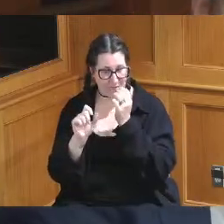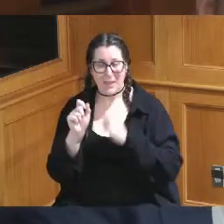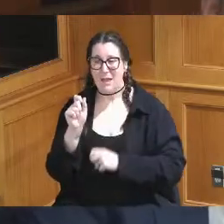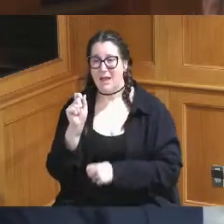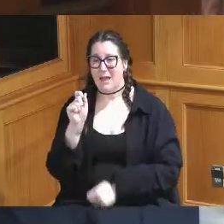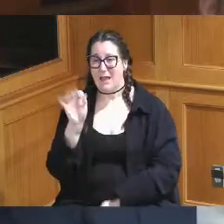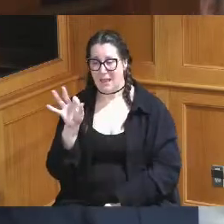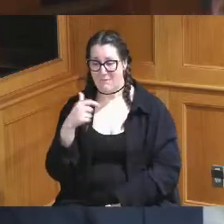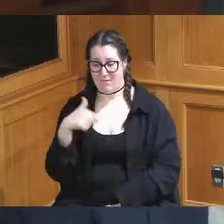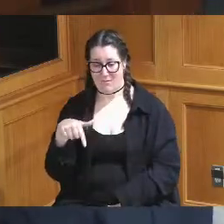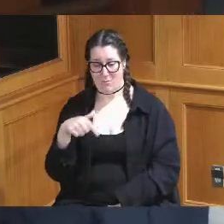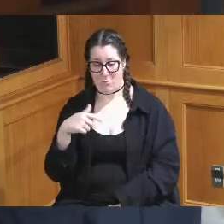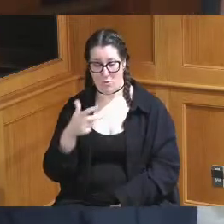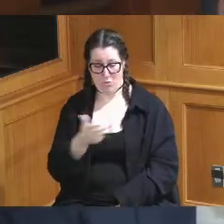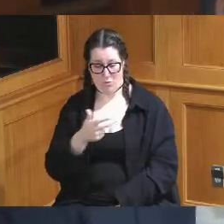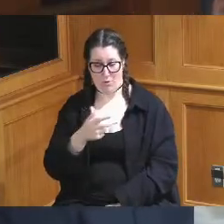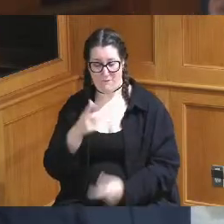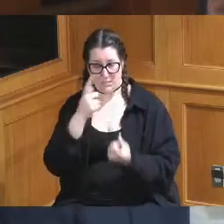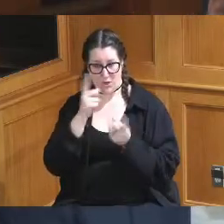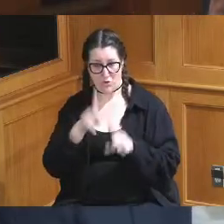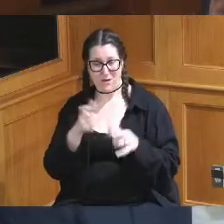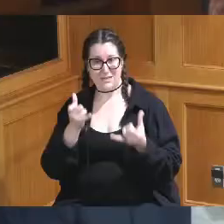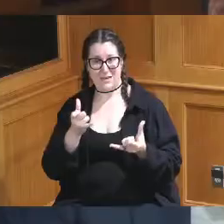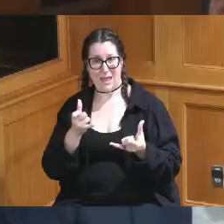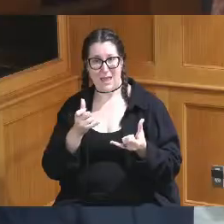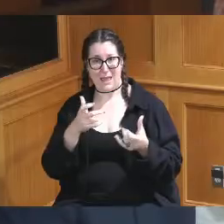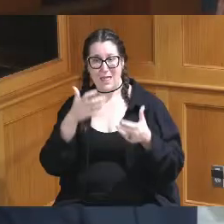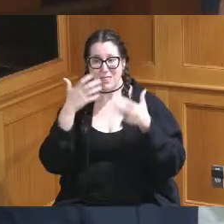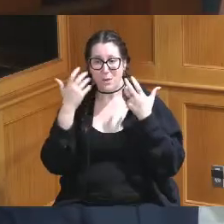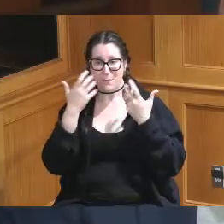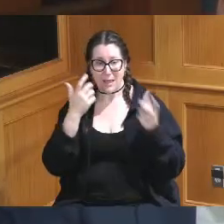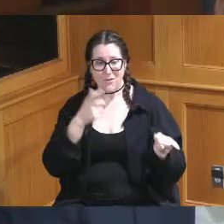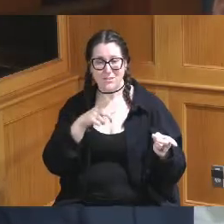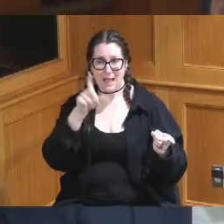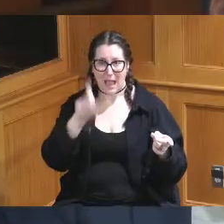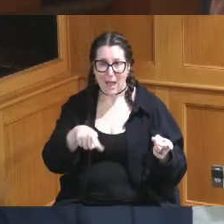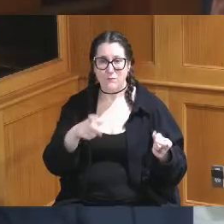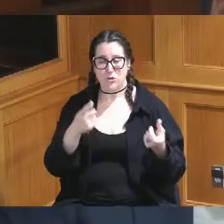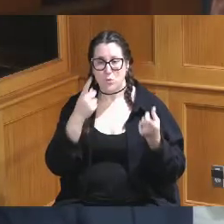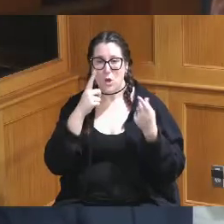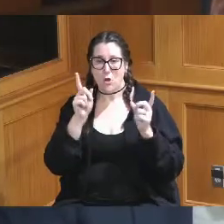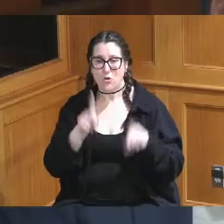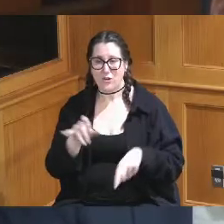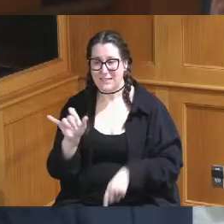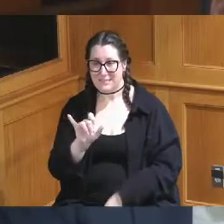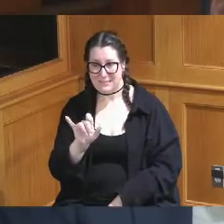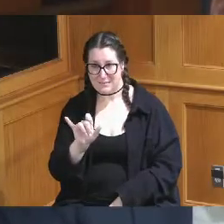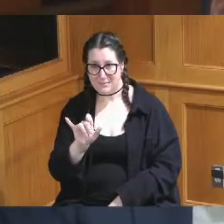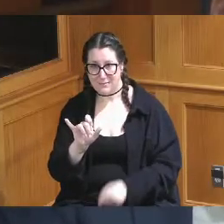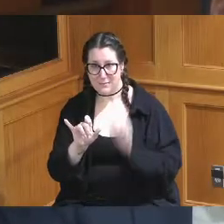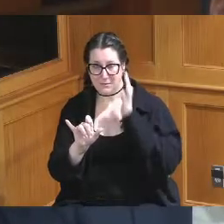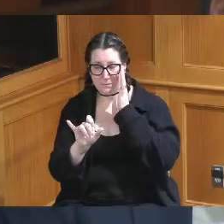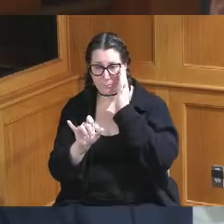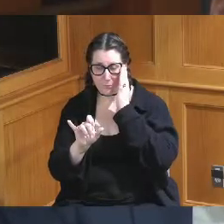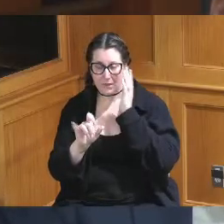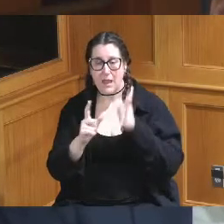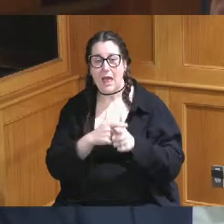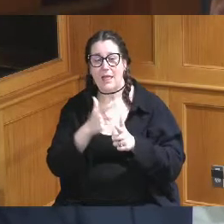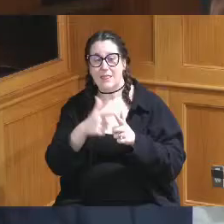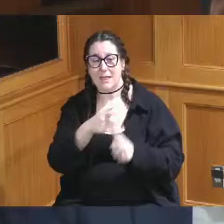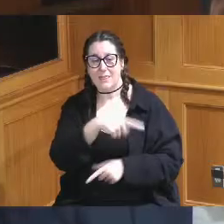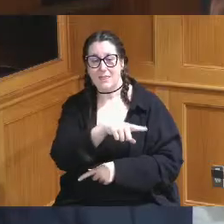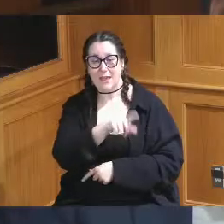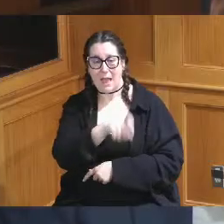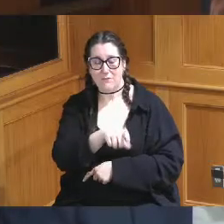forward today, the Bengals would have to agree to it, as well as then they got to give it to